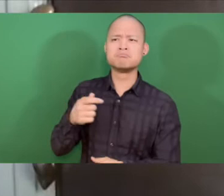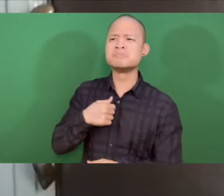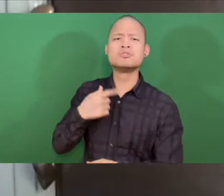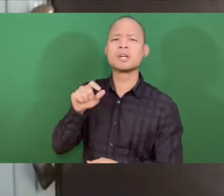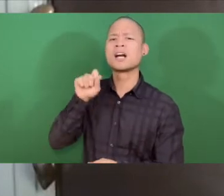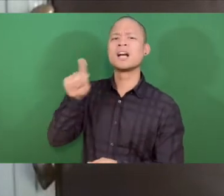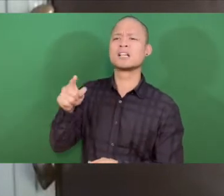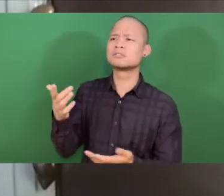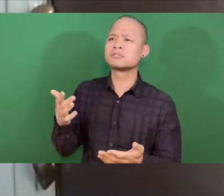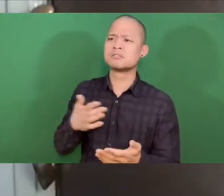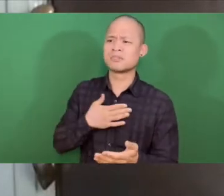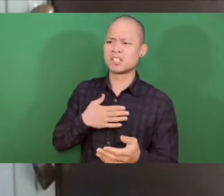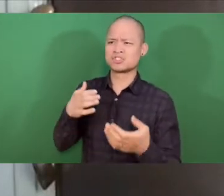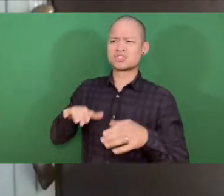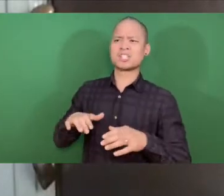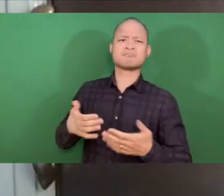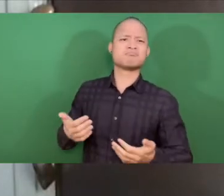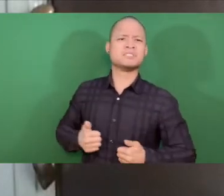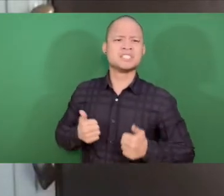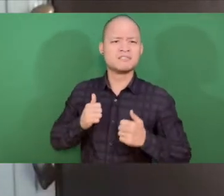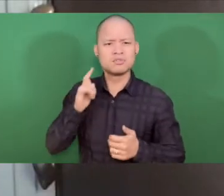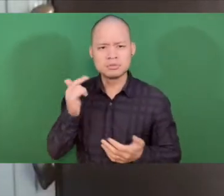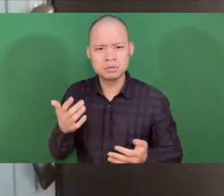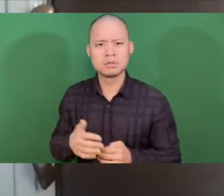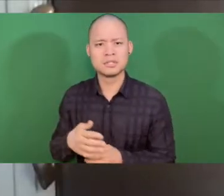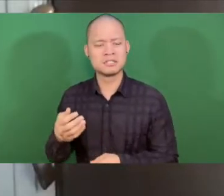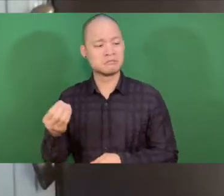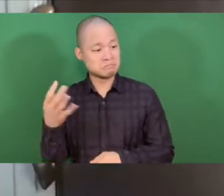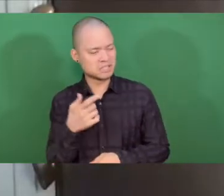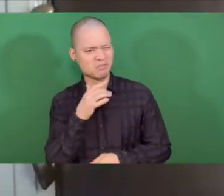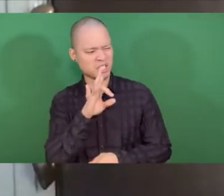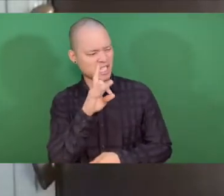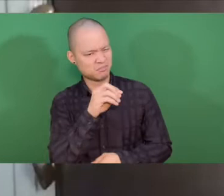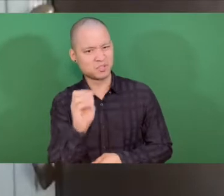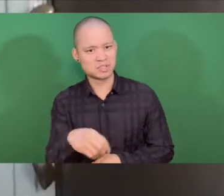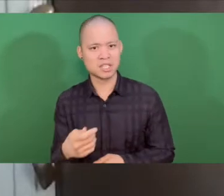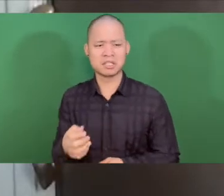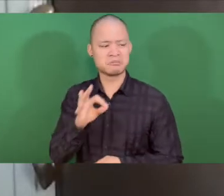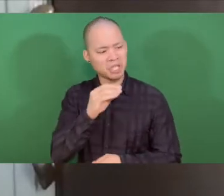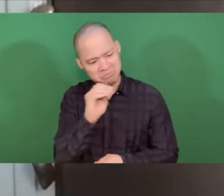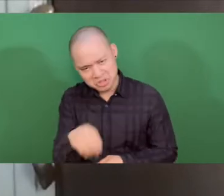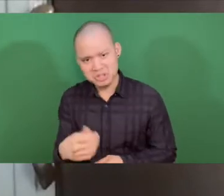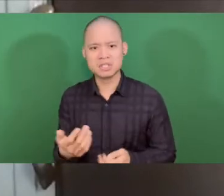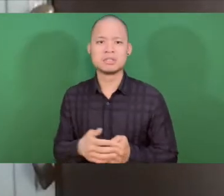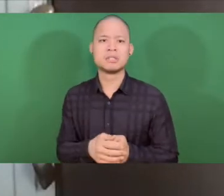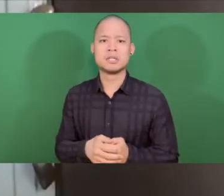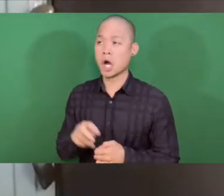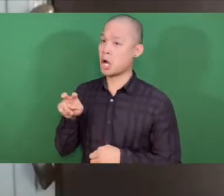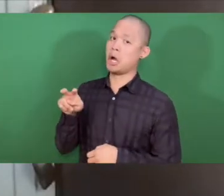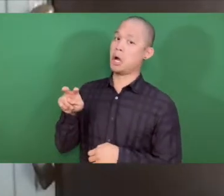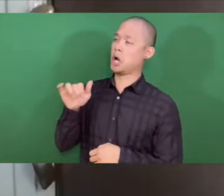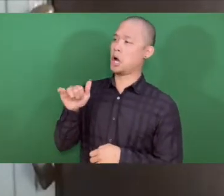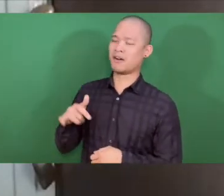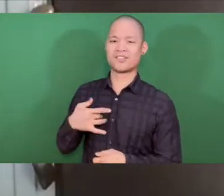I would ask, what's my chances? Right. They would say 80%, 90%.